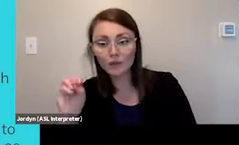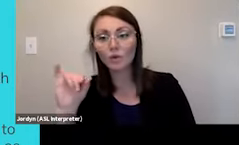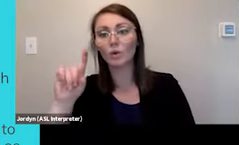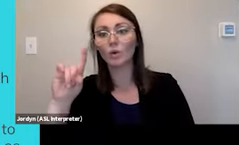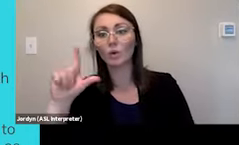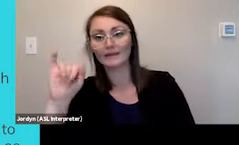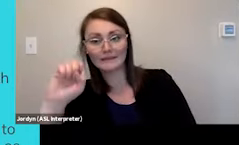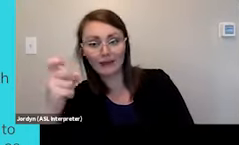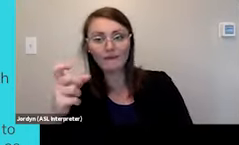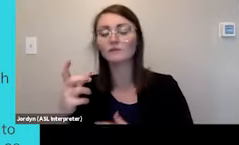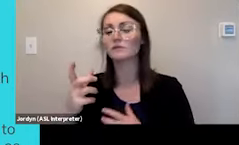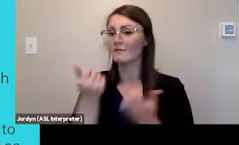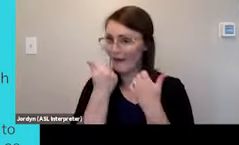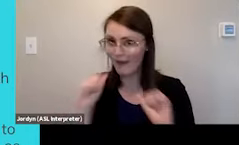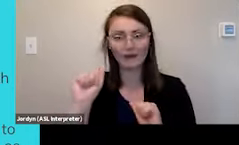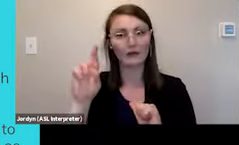sort of resource group to